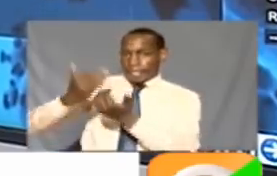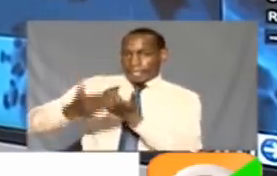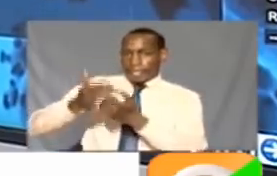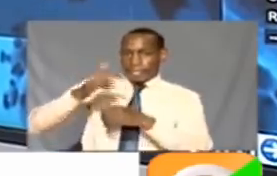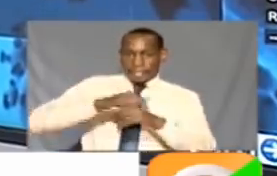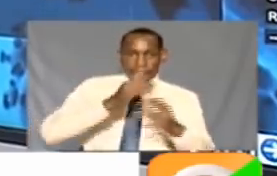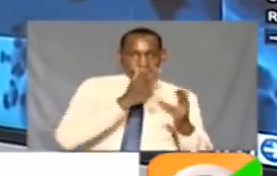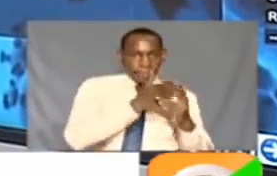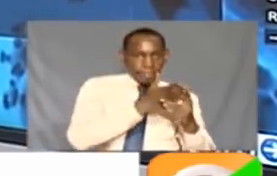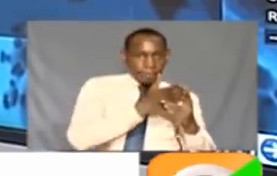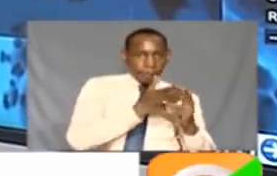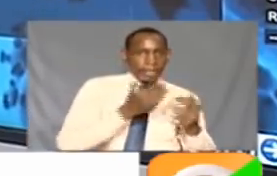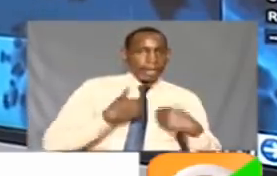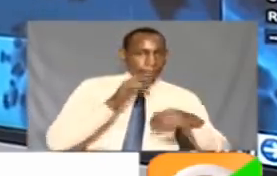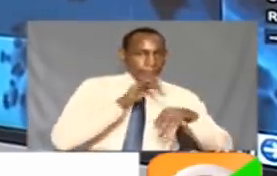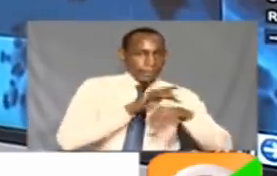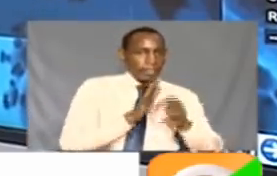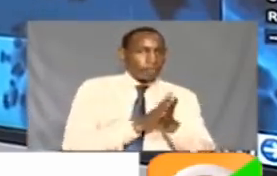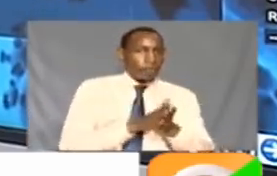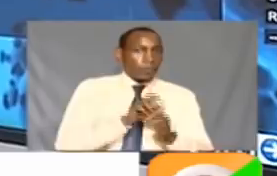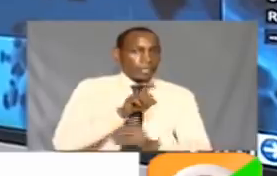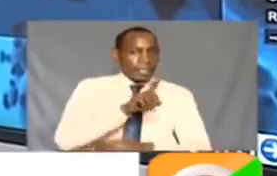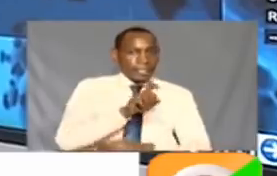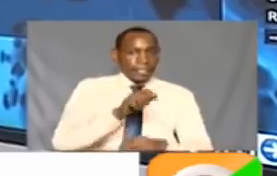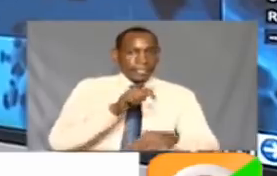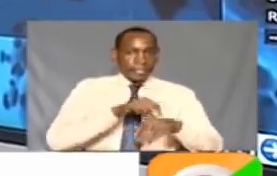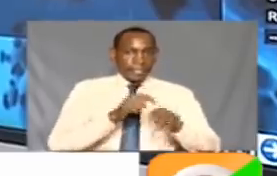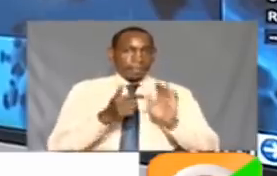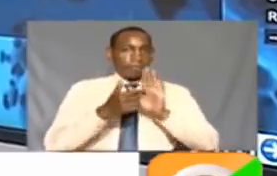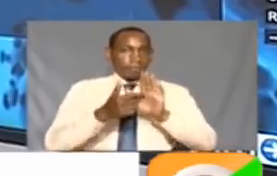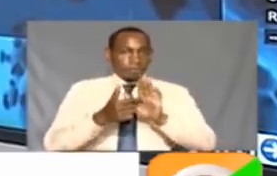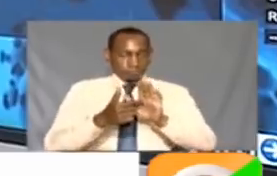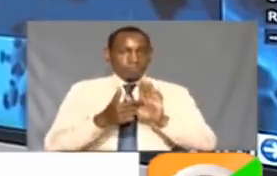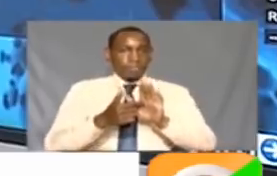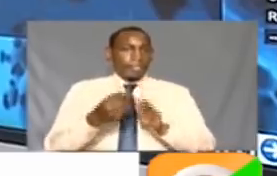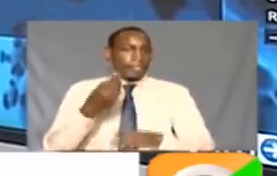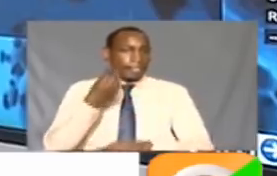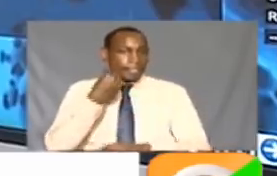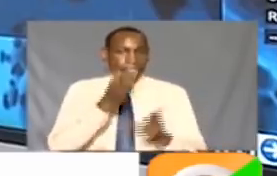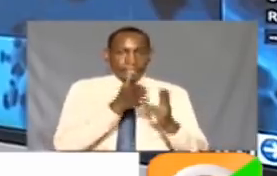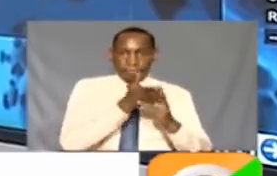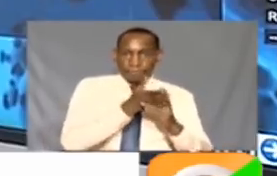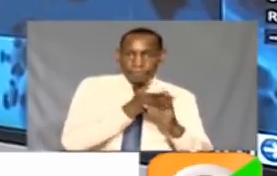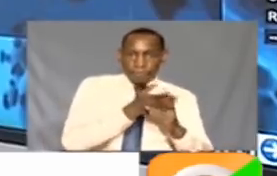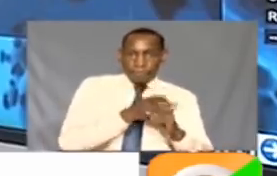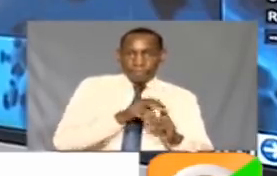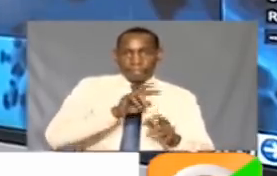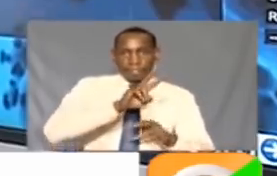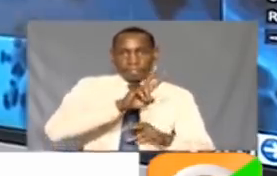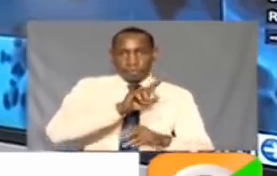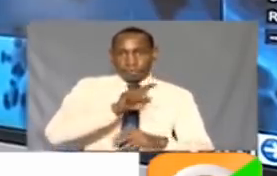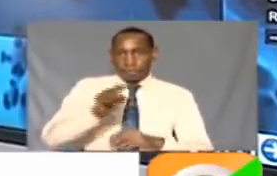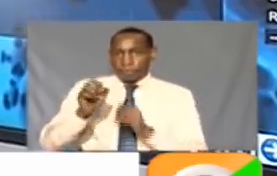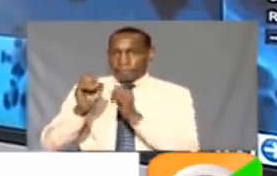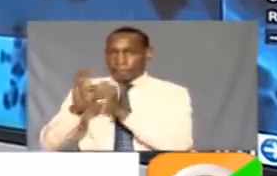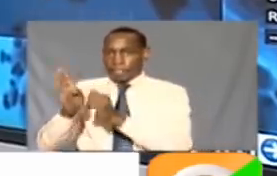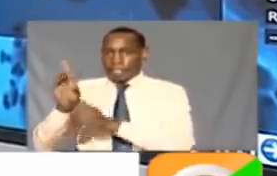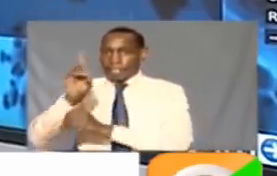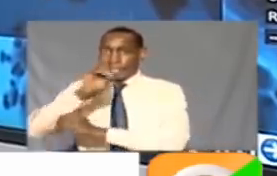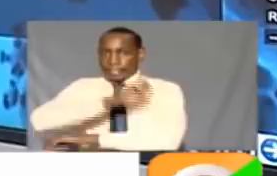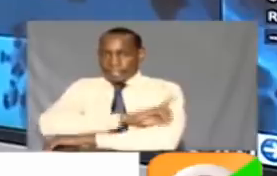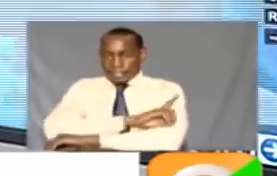time between infection with the virus and one starts to show symptoms, is thought to be between 2 to 14 days.